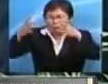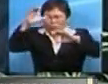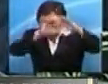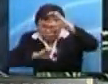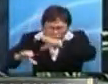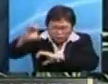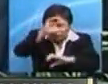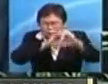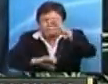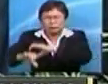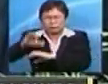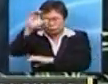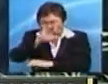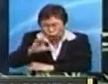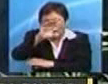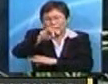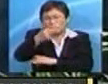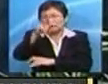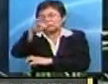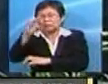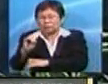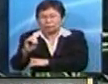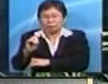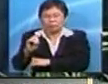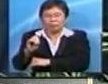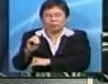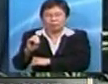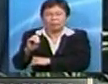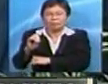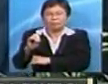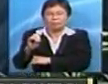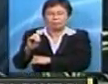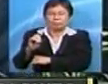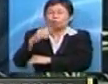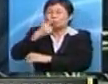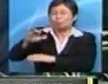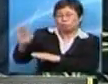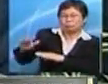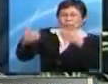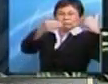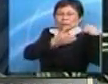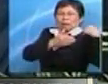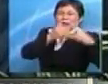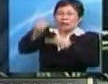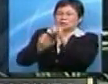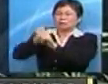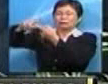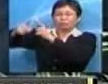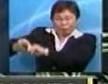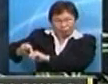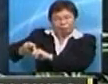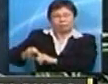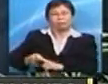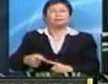used to track MH370 has been provided to the Malaysian investigators by our international partners. This research is